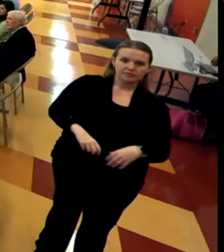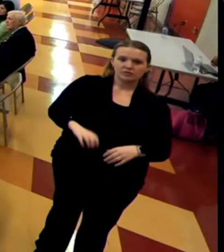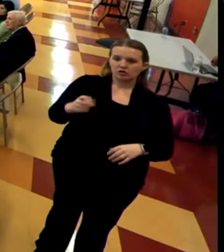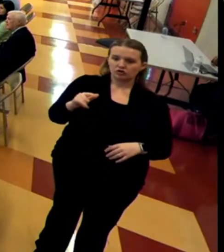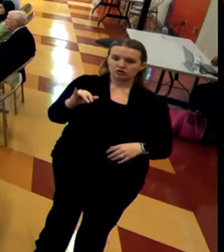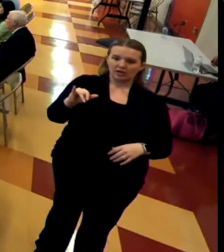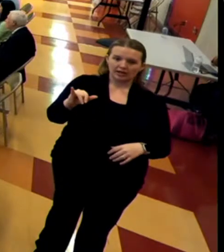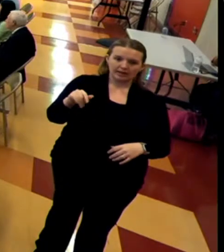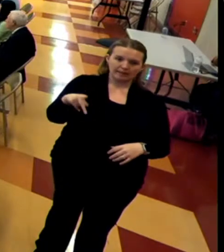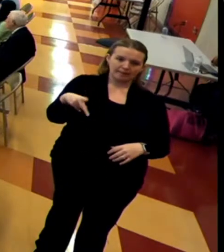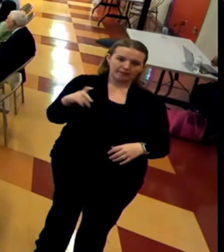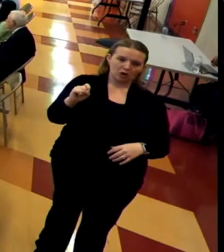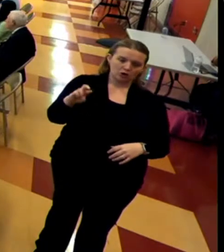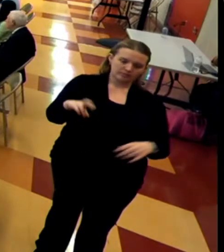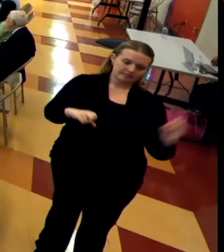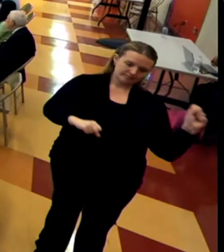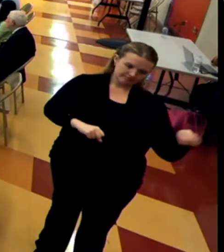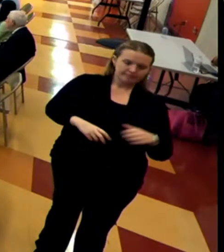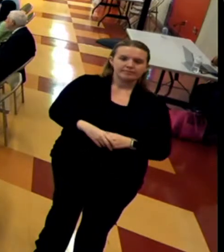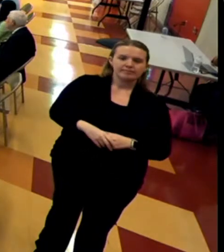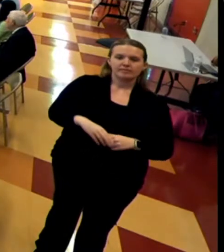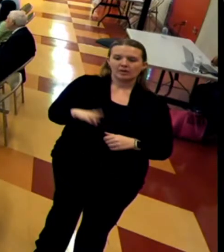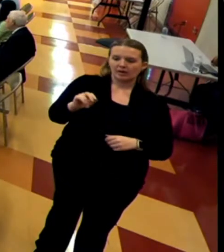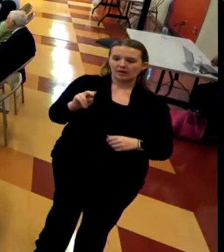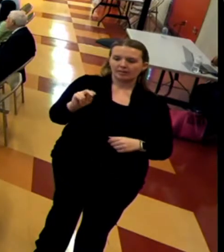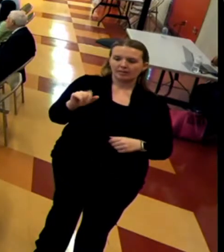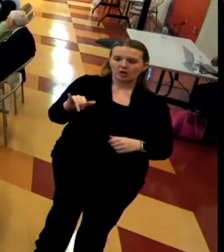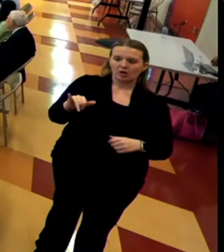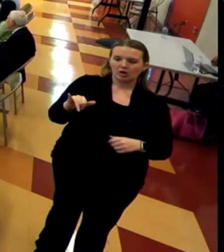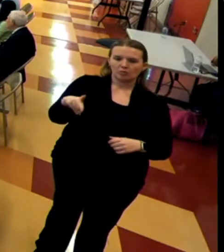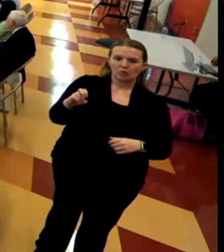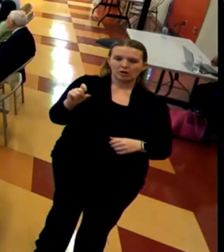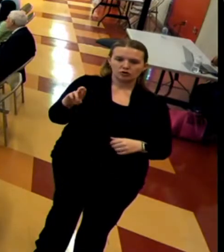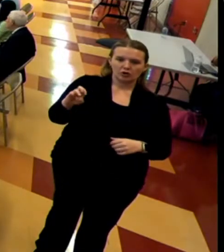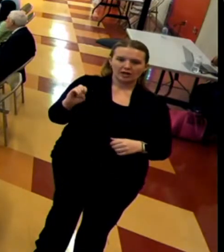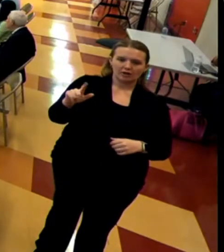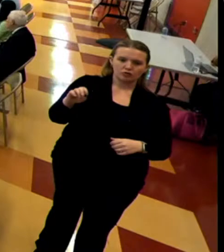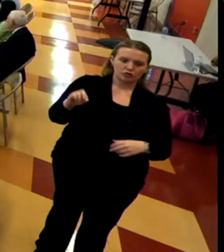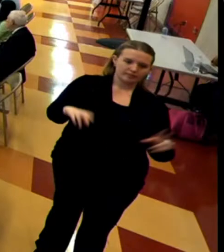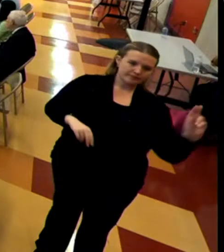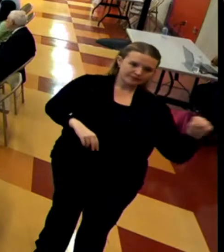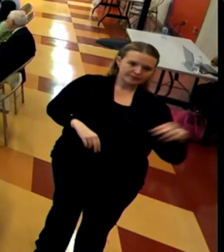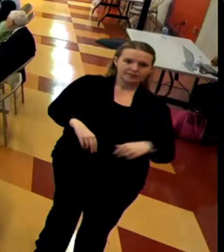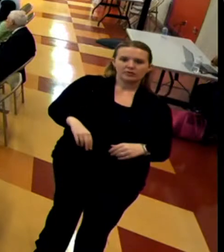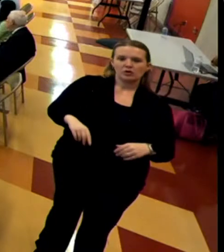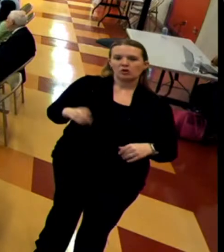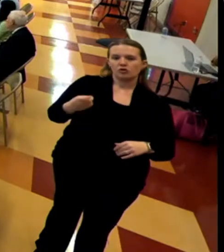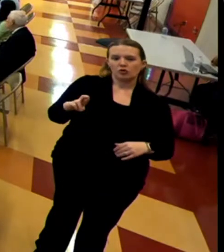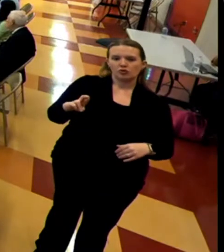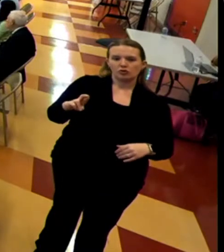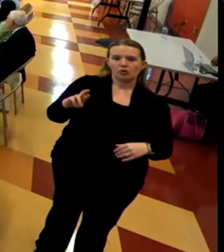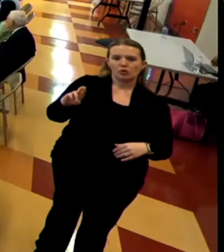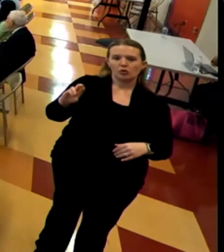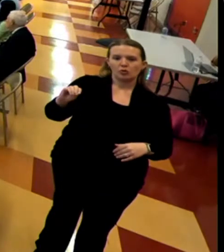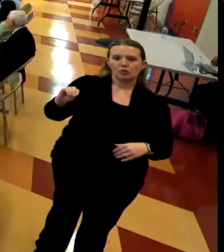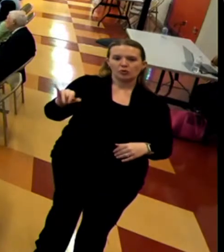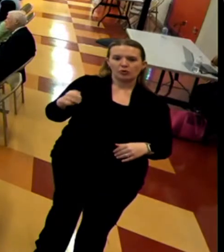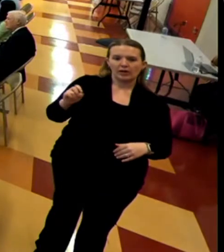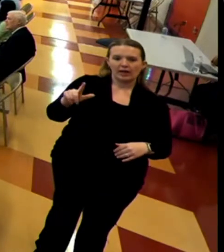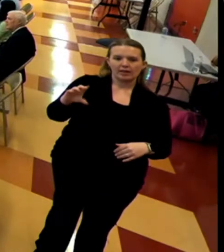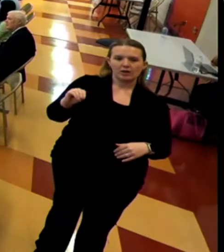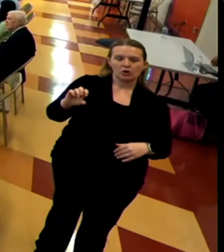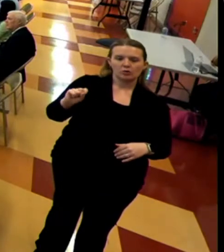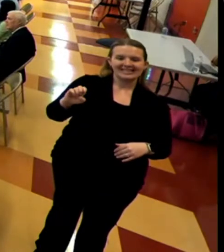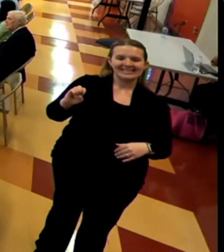Potter. Yay. Yay. Bonnie Prosser Elder. Nay. Nay. Dr. Rogelio Sines. Nay.